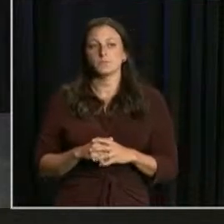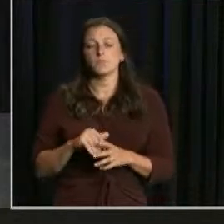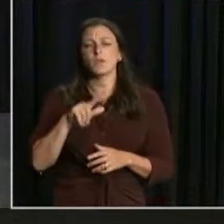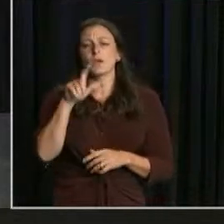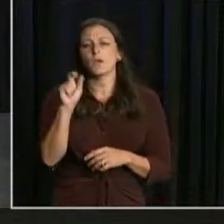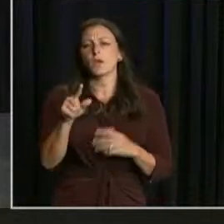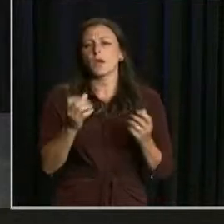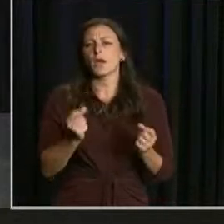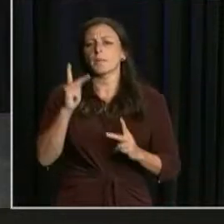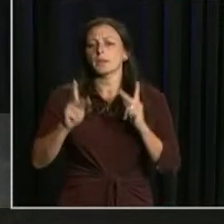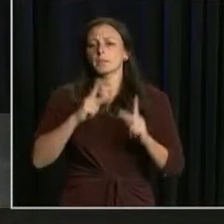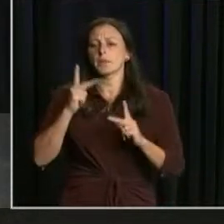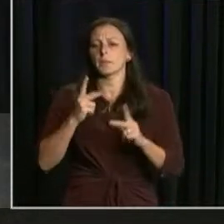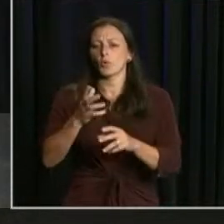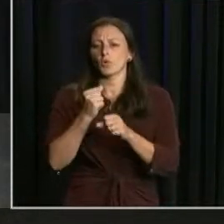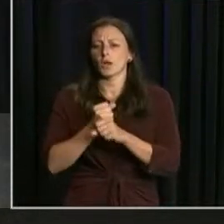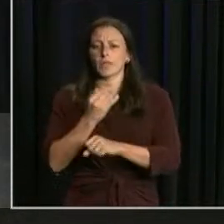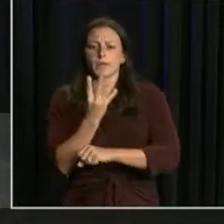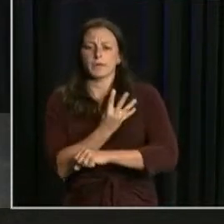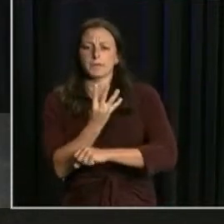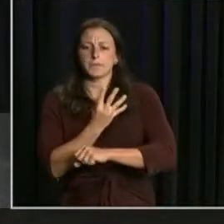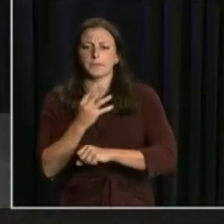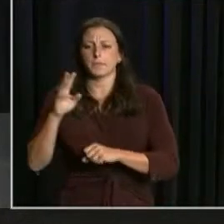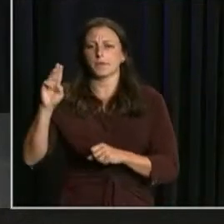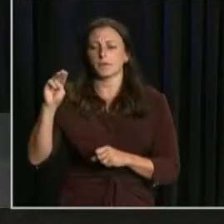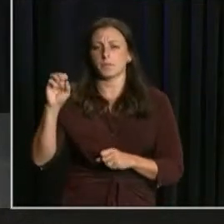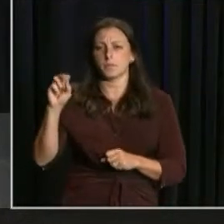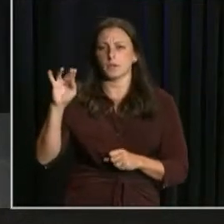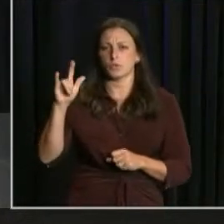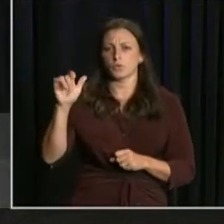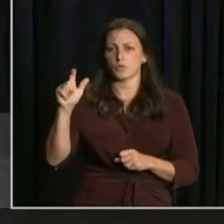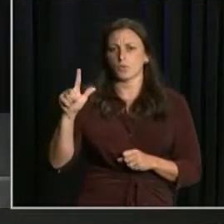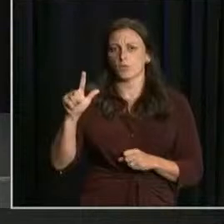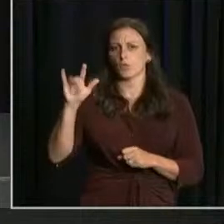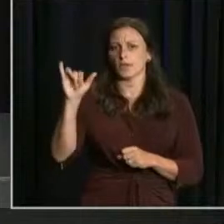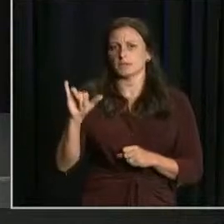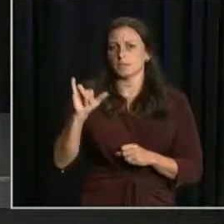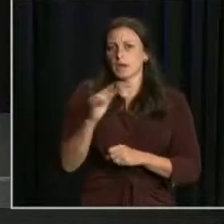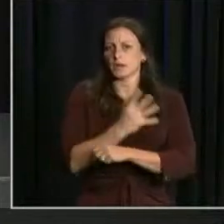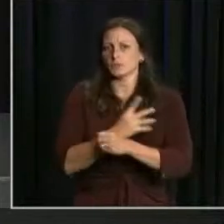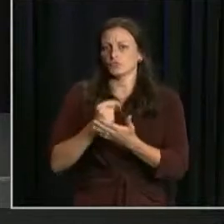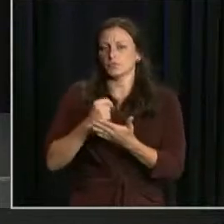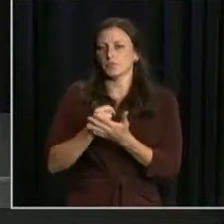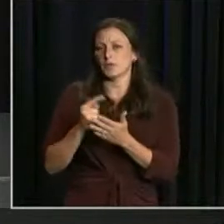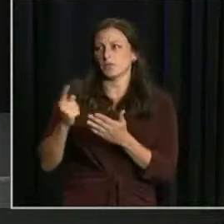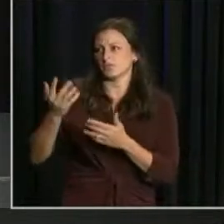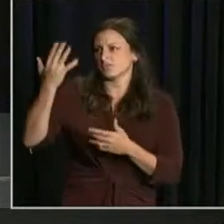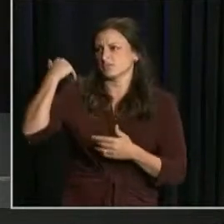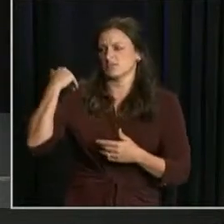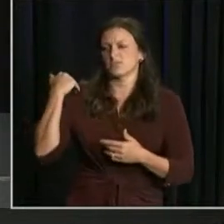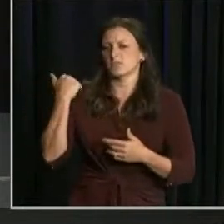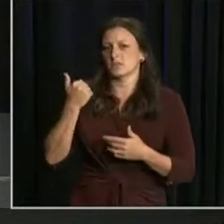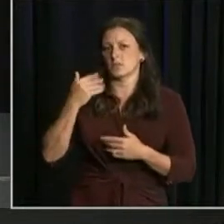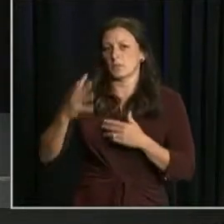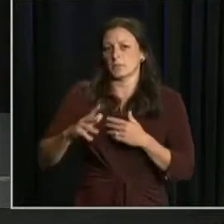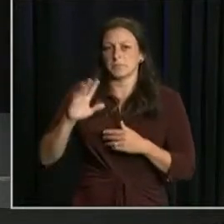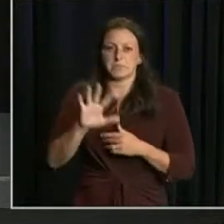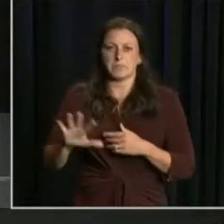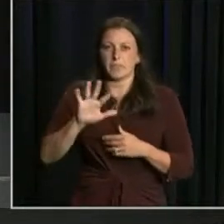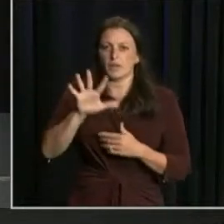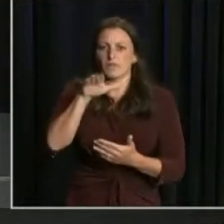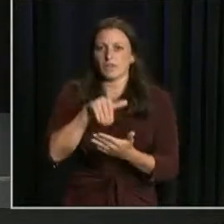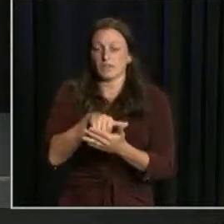received the monoclonal antibody treatment? Well, the other day it's around 5,000. I talked to him just a little